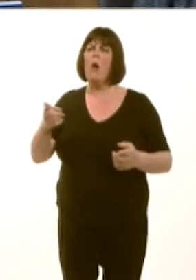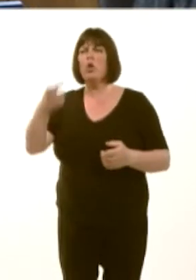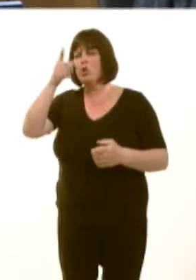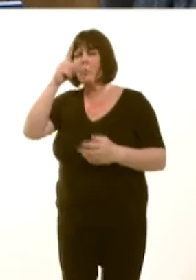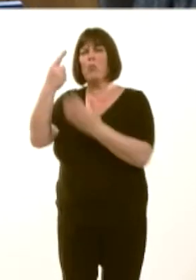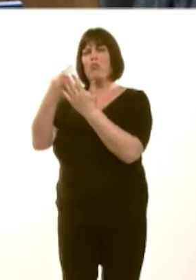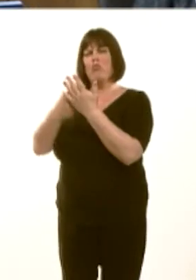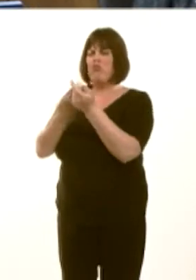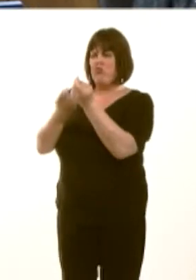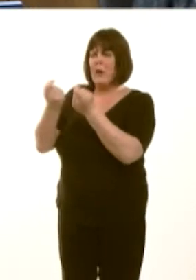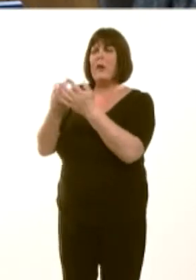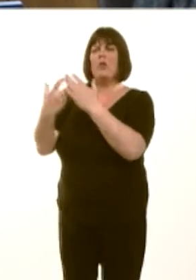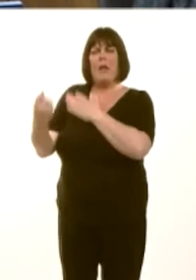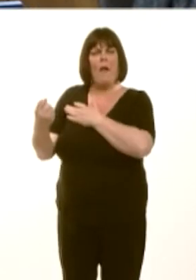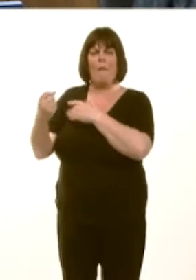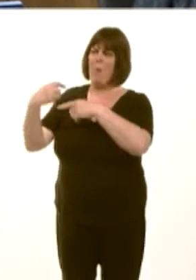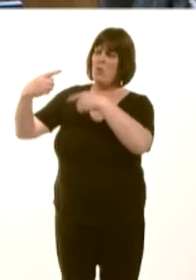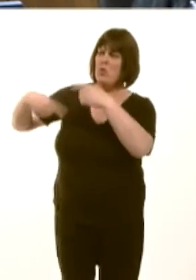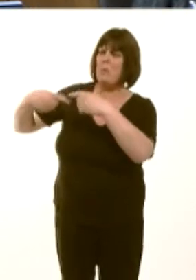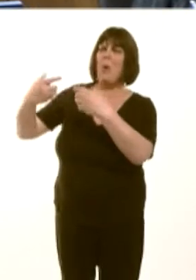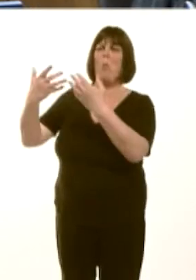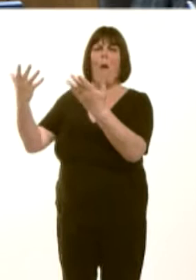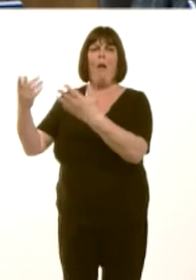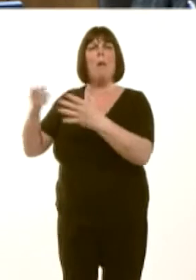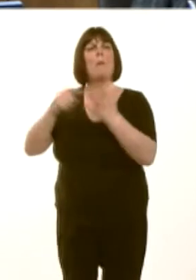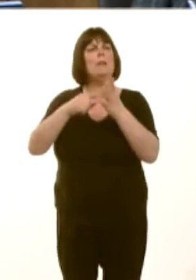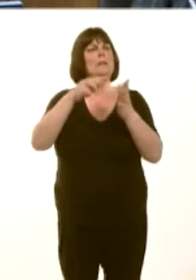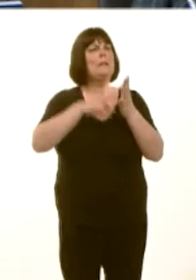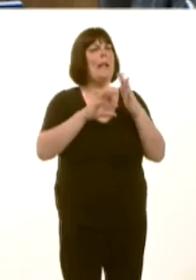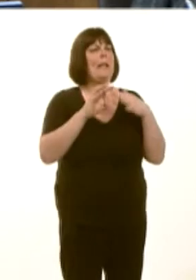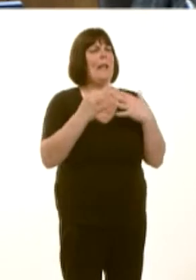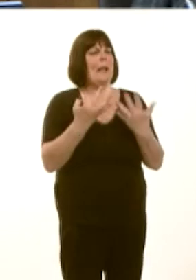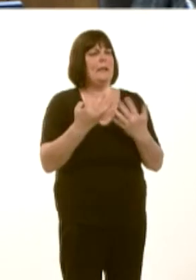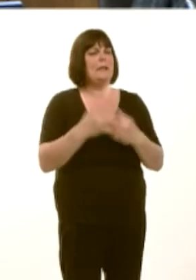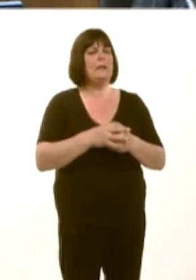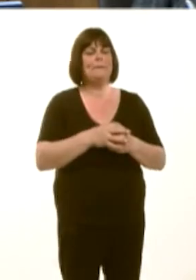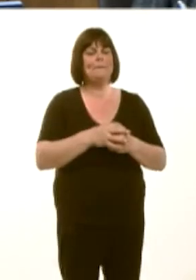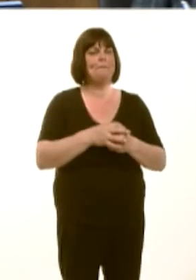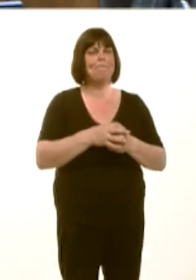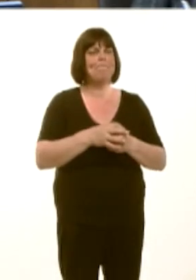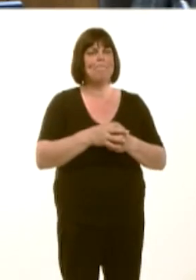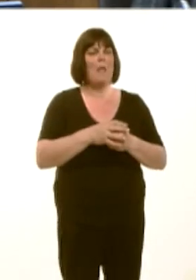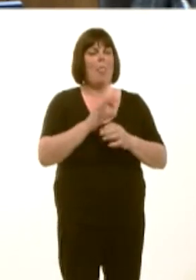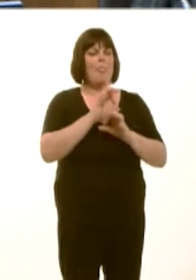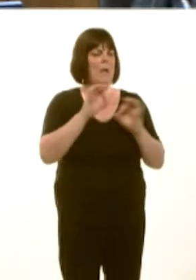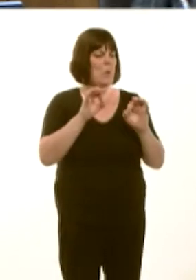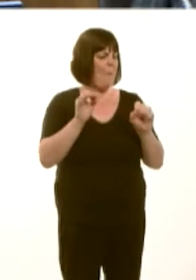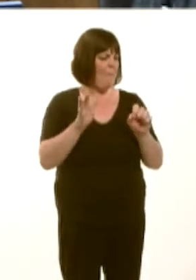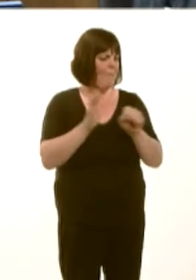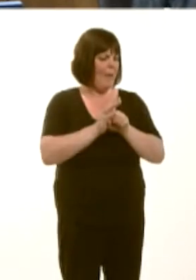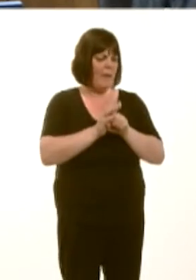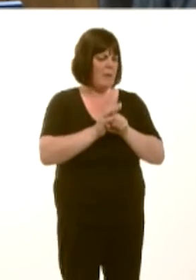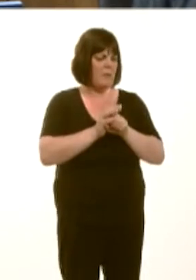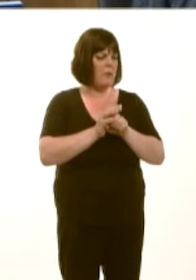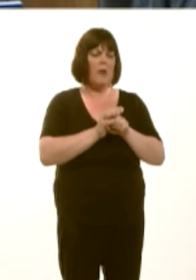about where the turbines go, but may I say about TAN 8? There is no kind of prohibition on